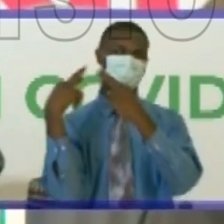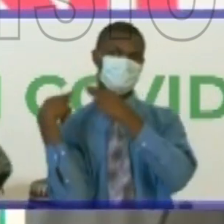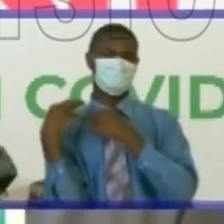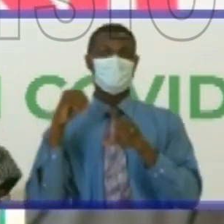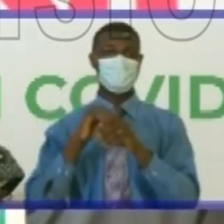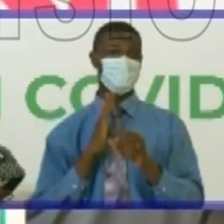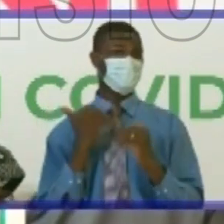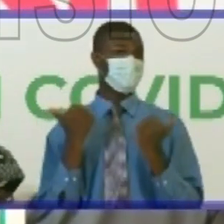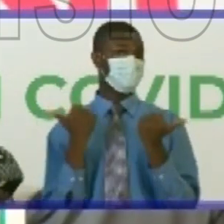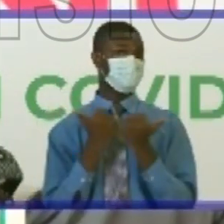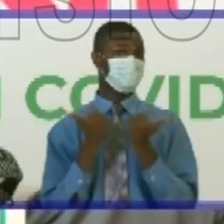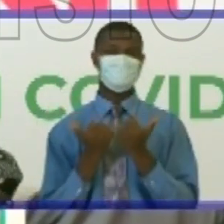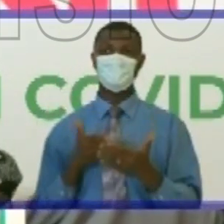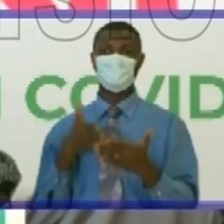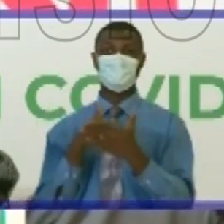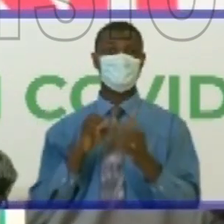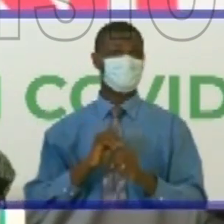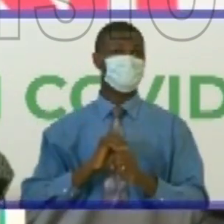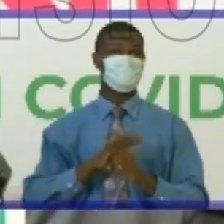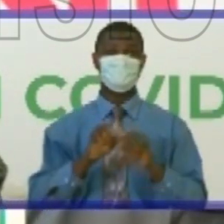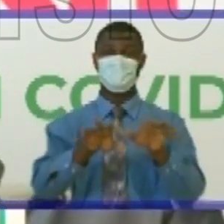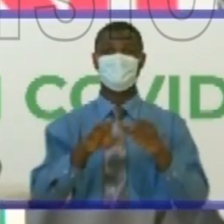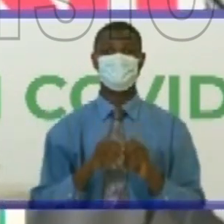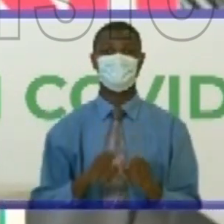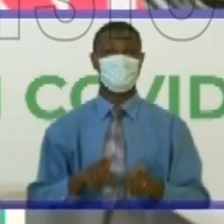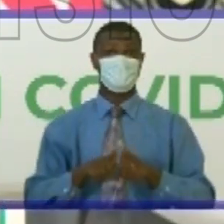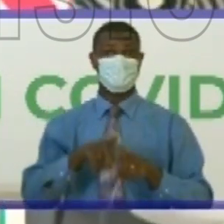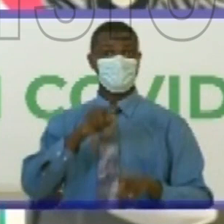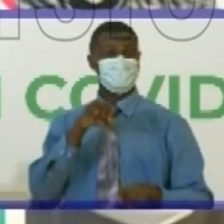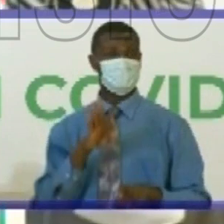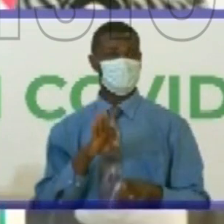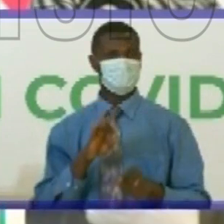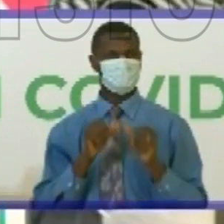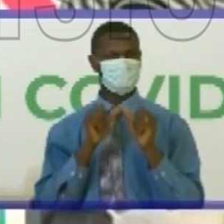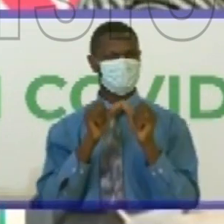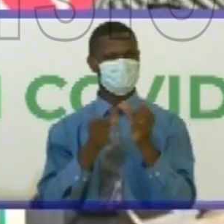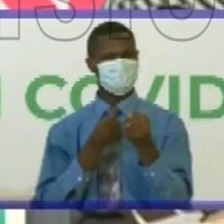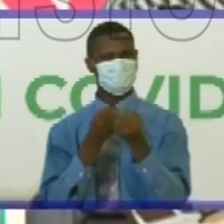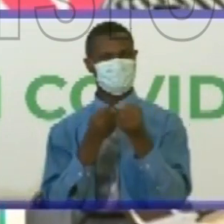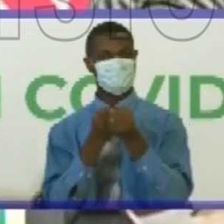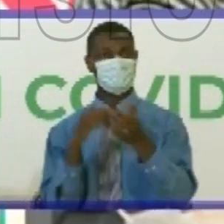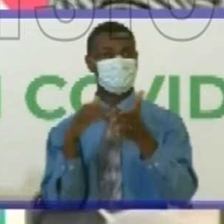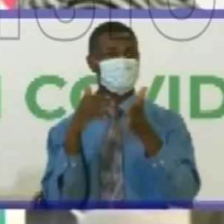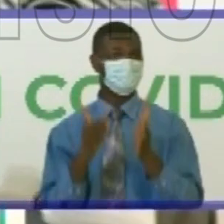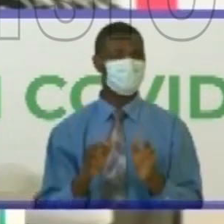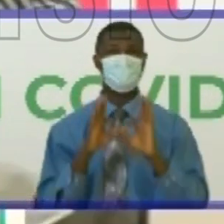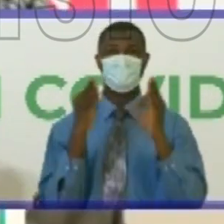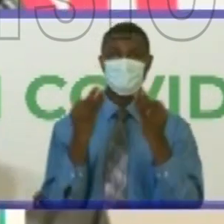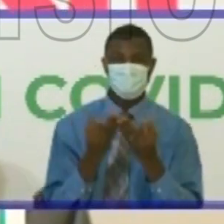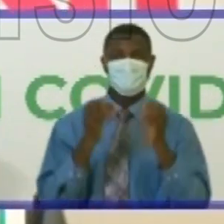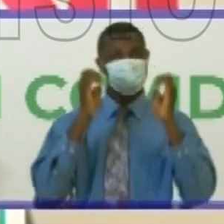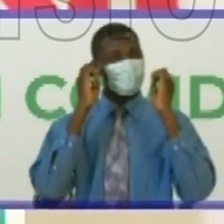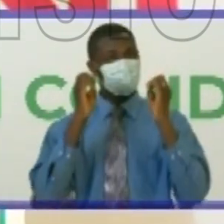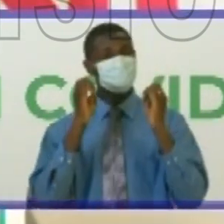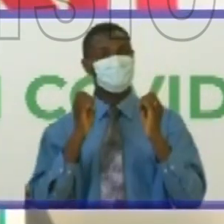COVID-19. Finally, the PTF remains committed to supporting students, families, and the education sector through